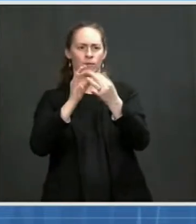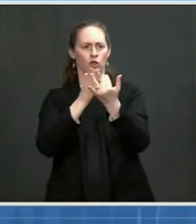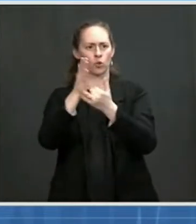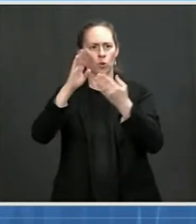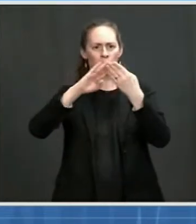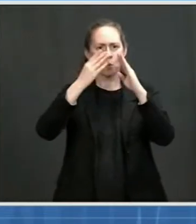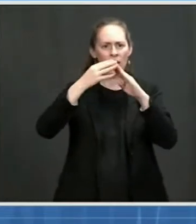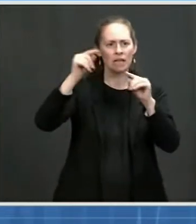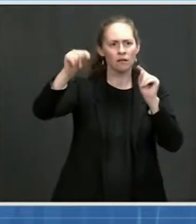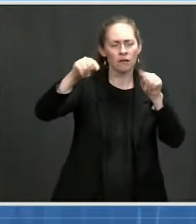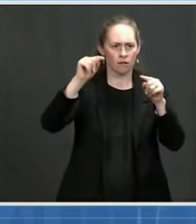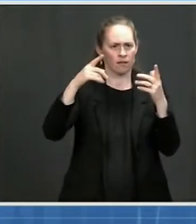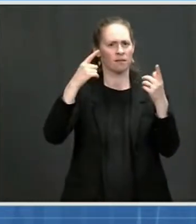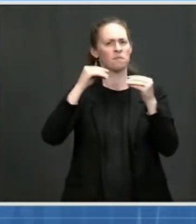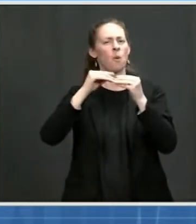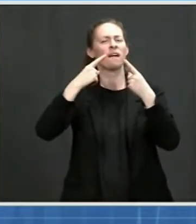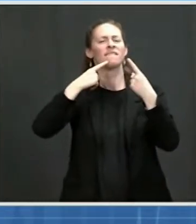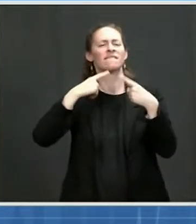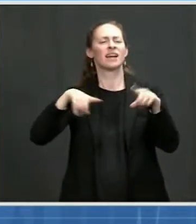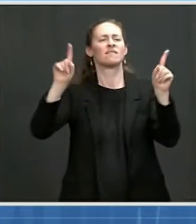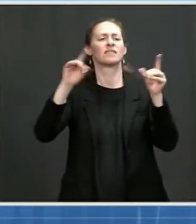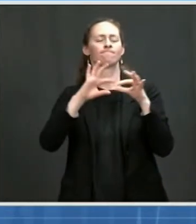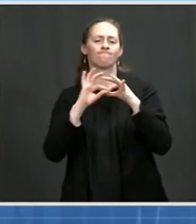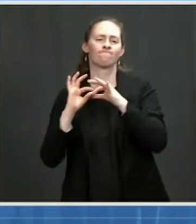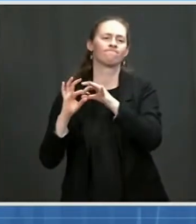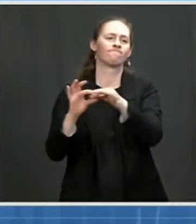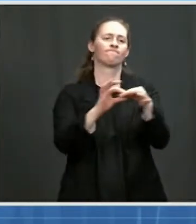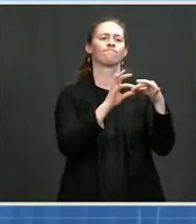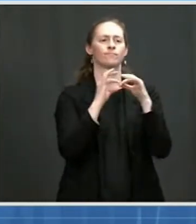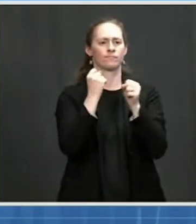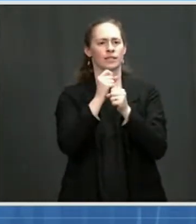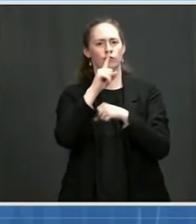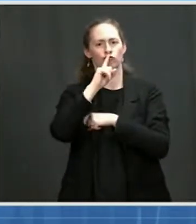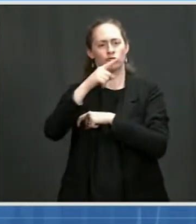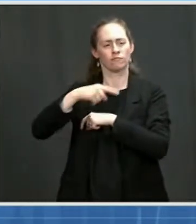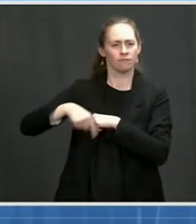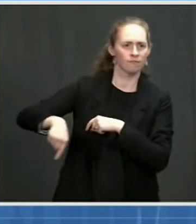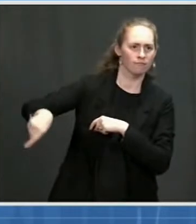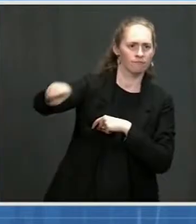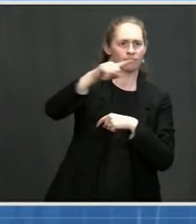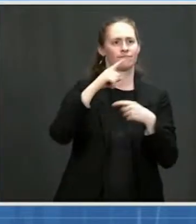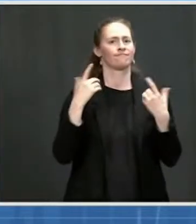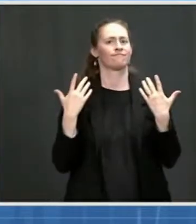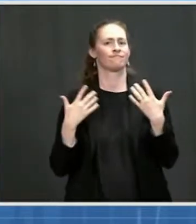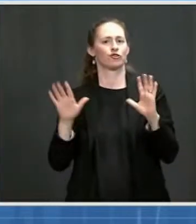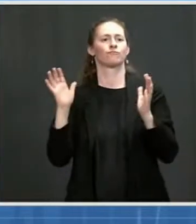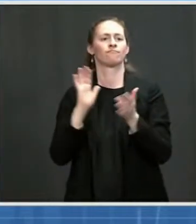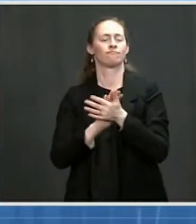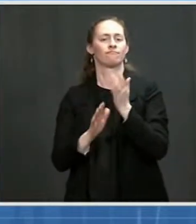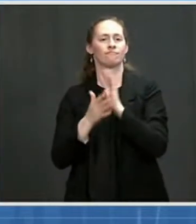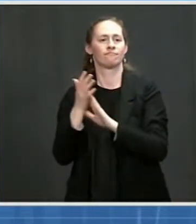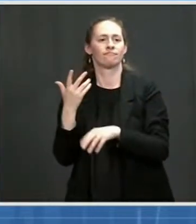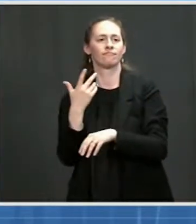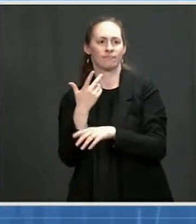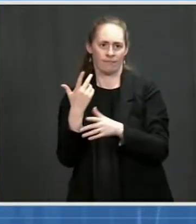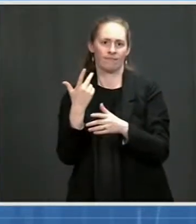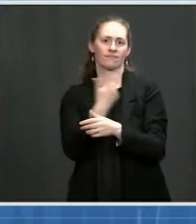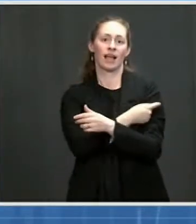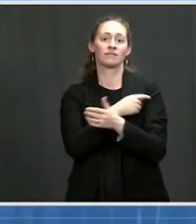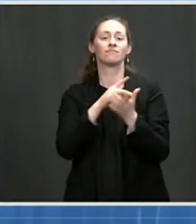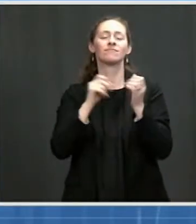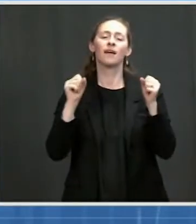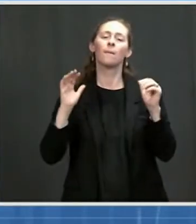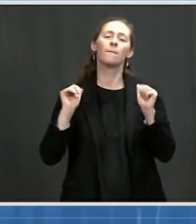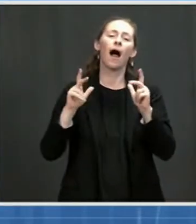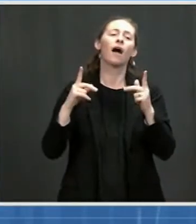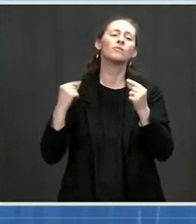So together we can ensure every community makes it to the other side of the pandemic and to our new normal. So thank you. With that,